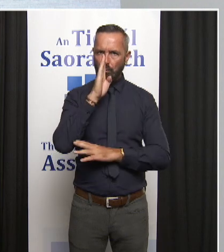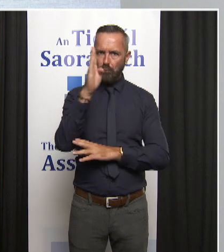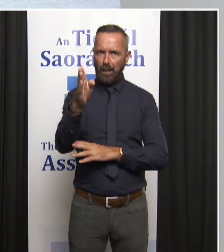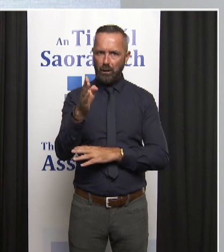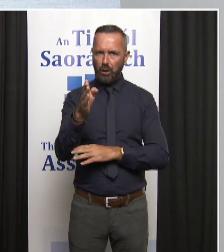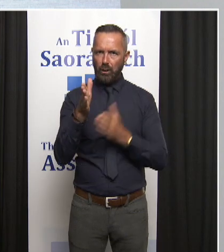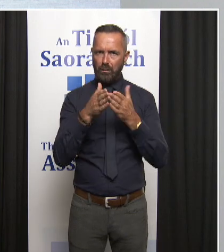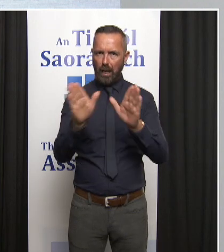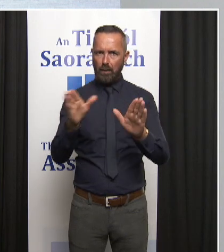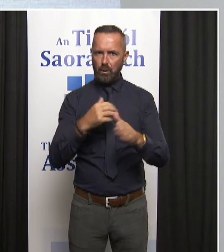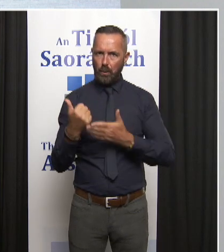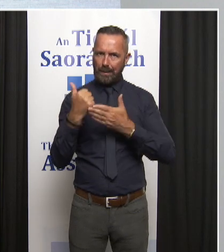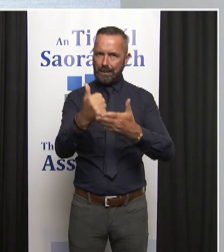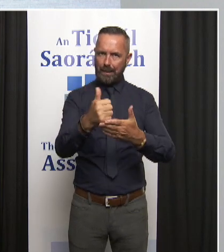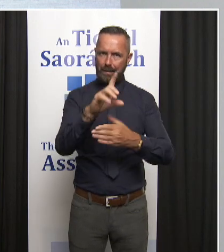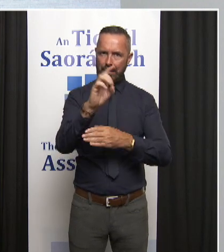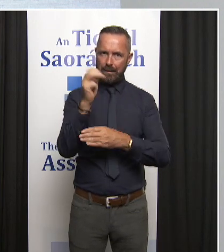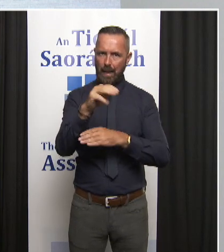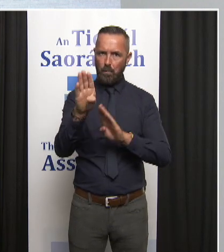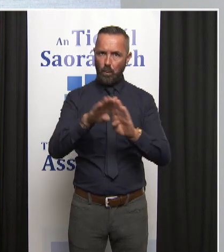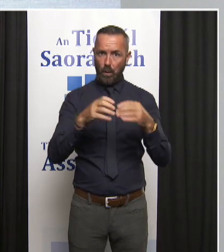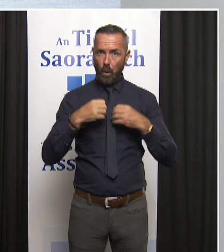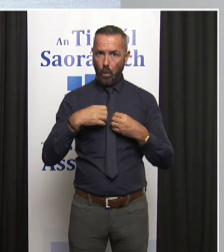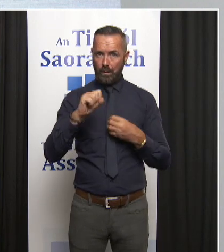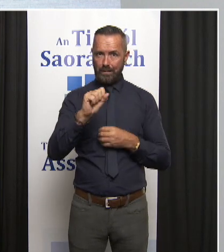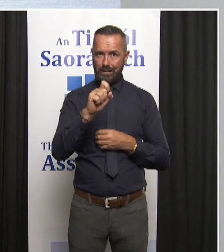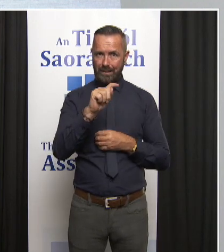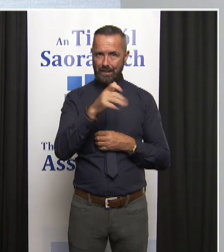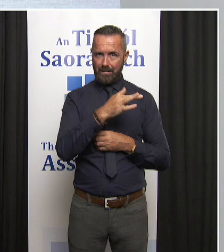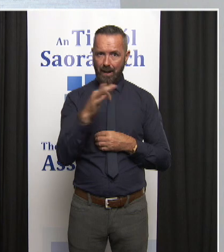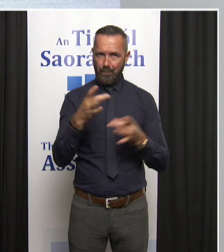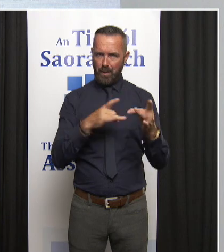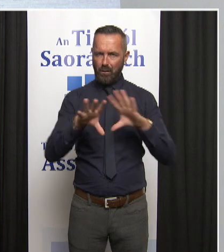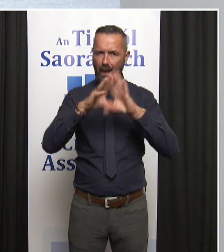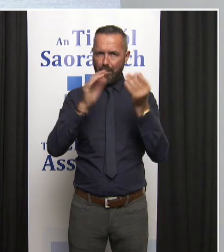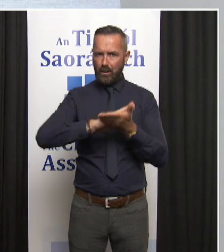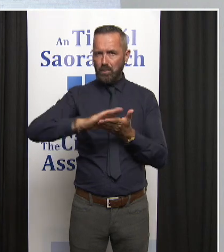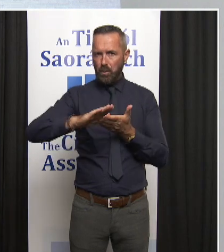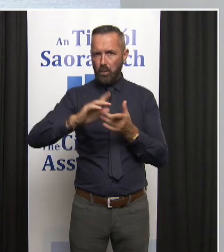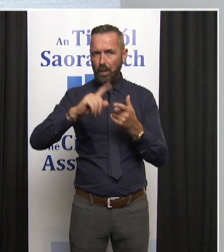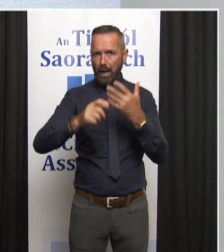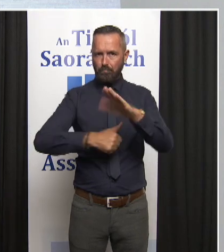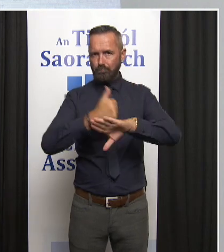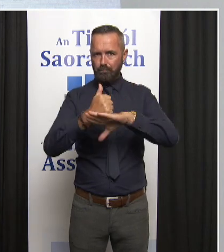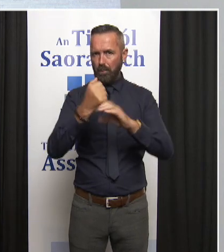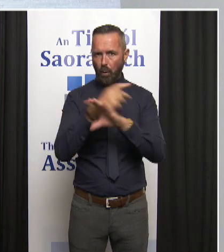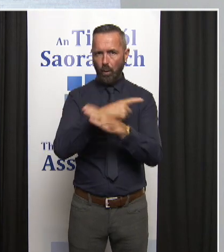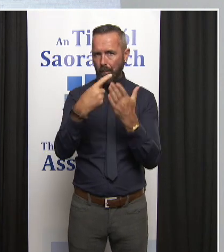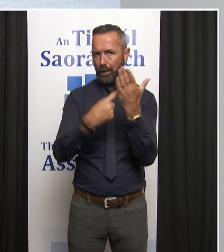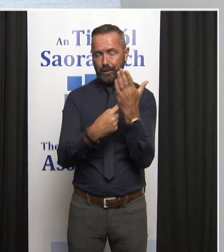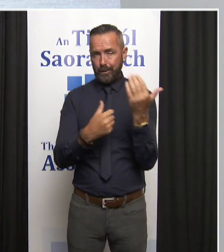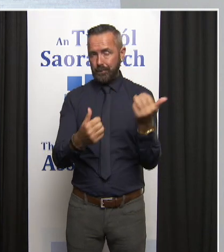DEM with a staff underneath them to make sure that everything is running smoothly and to actually get the policies implemented.